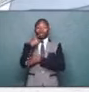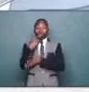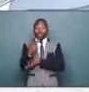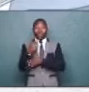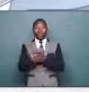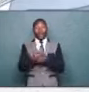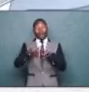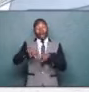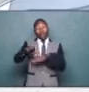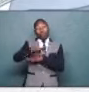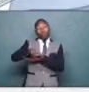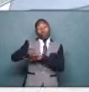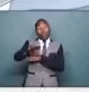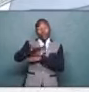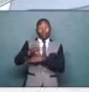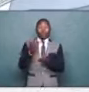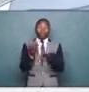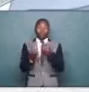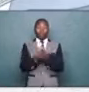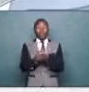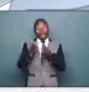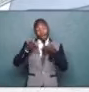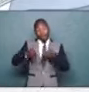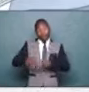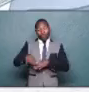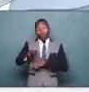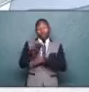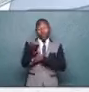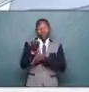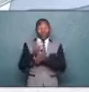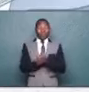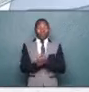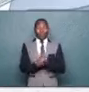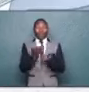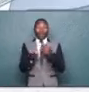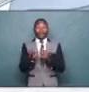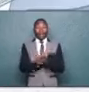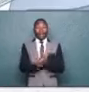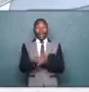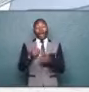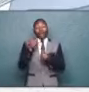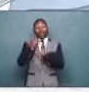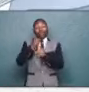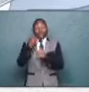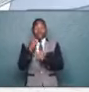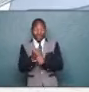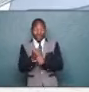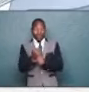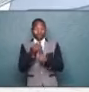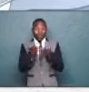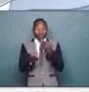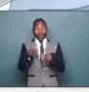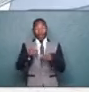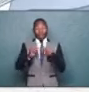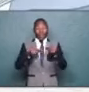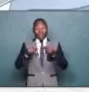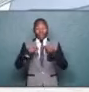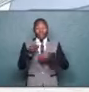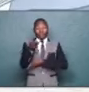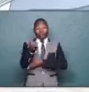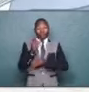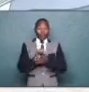resident in an area, or was born in that area, or is employed or carries on business in that